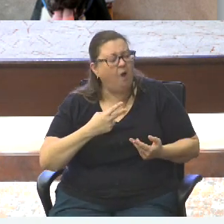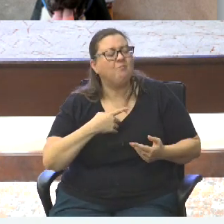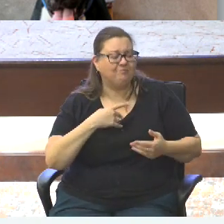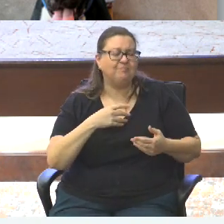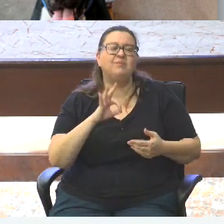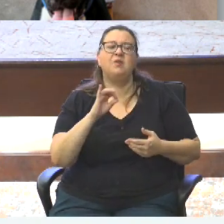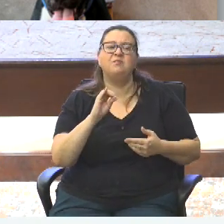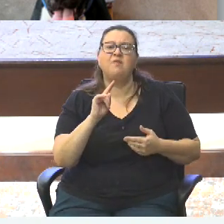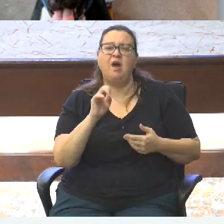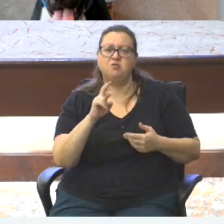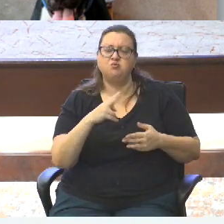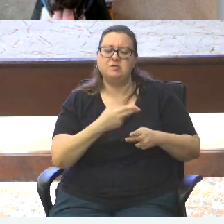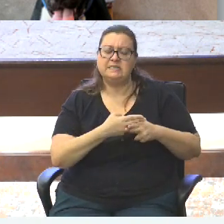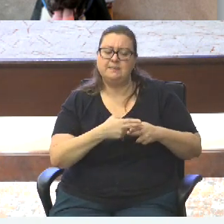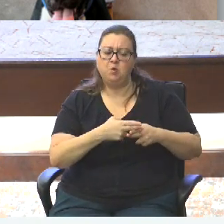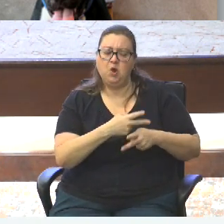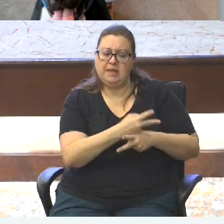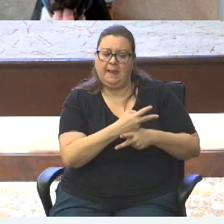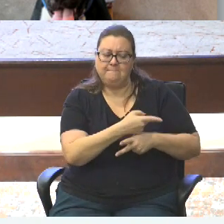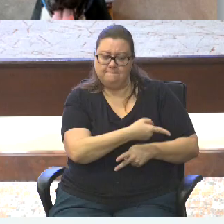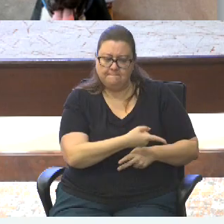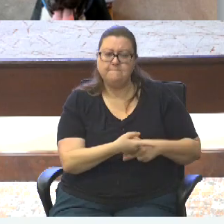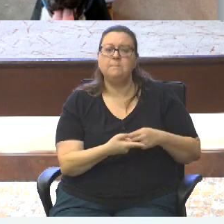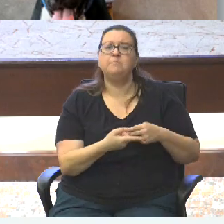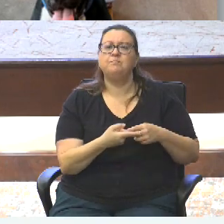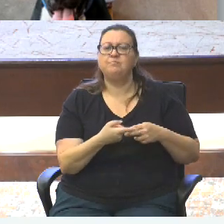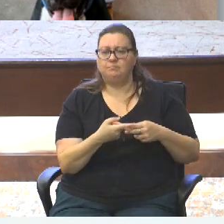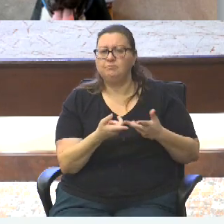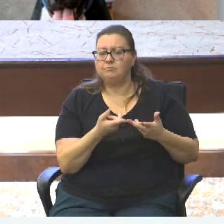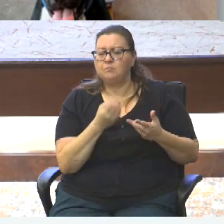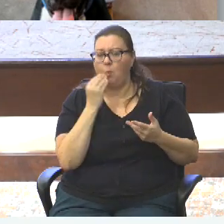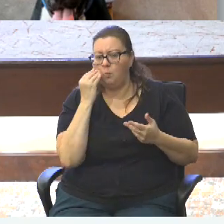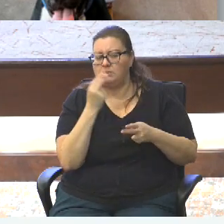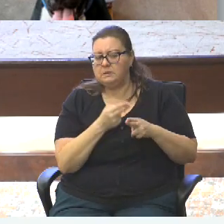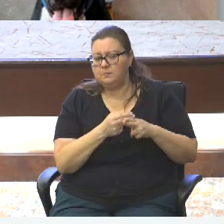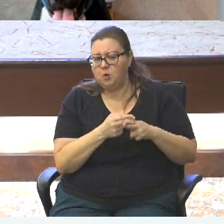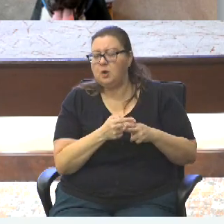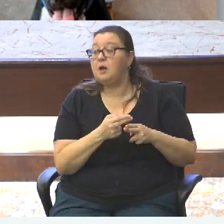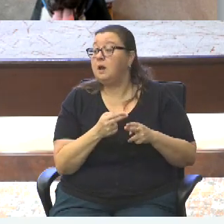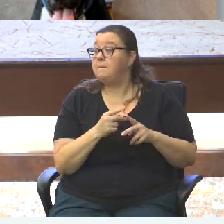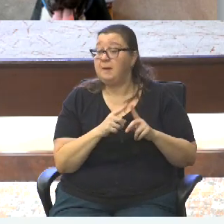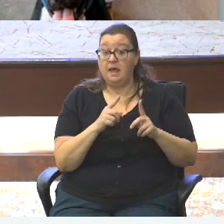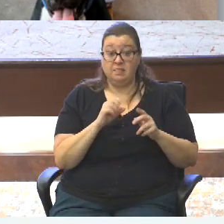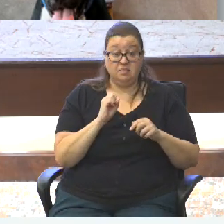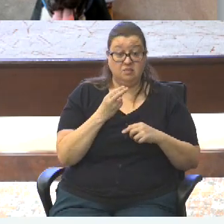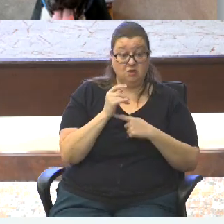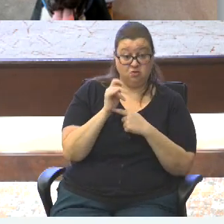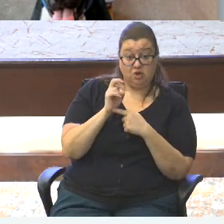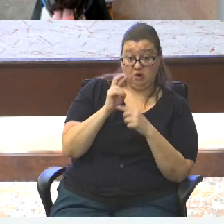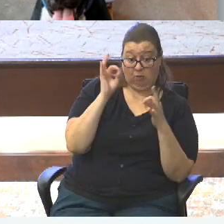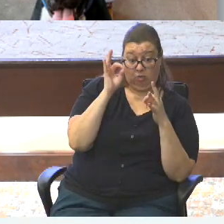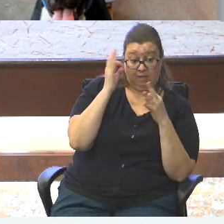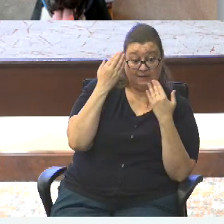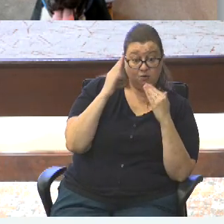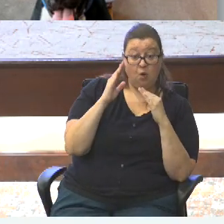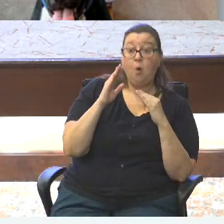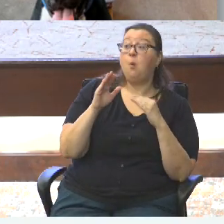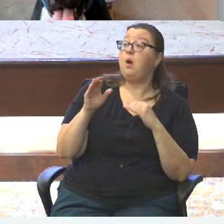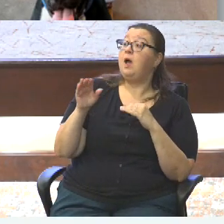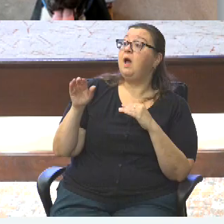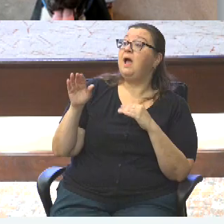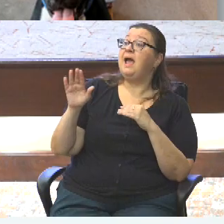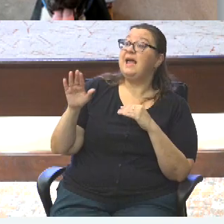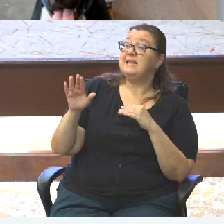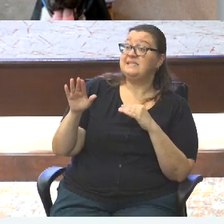Squishy and Stitch, offering him a temporary home. Unbeknownst to the shelter, Squishy's finder, his